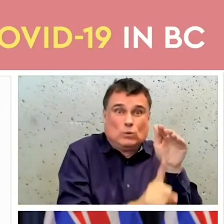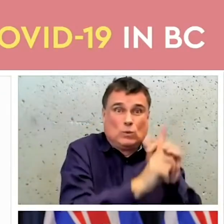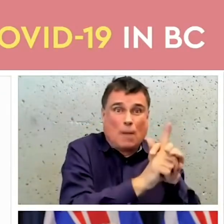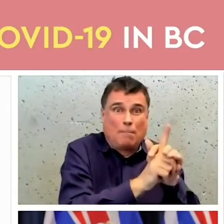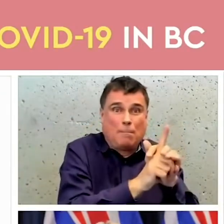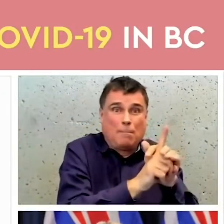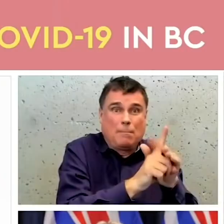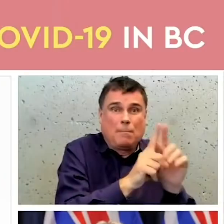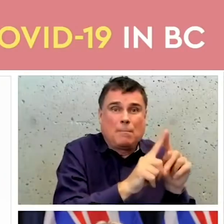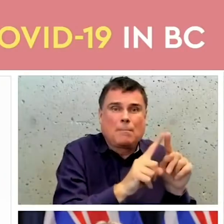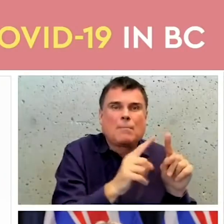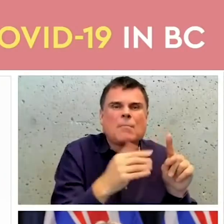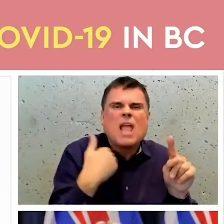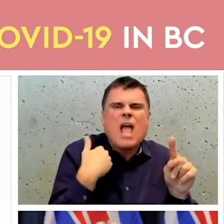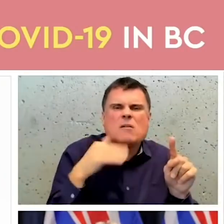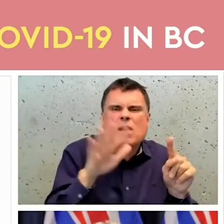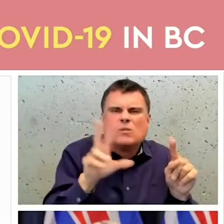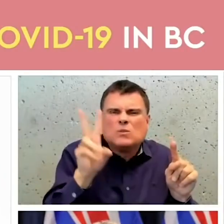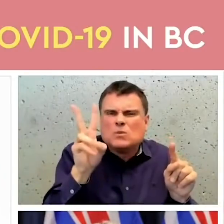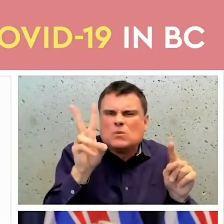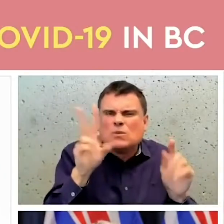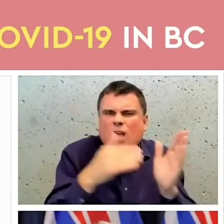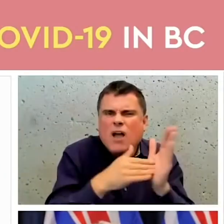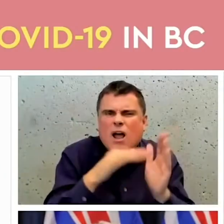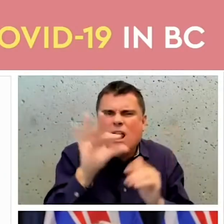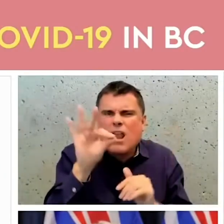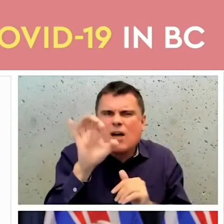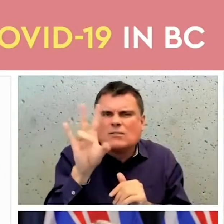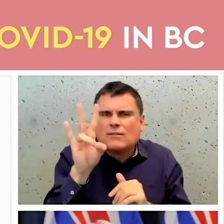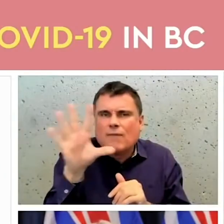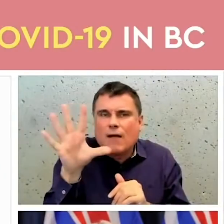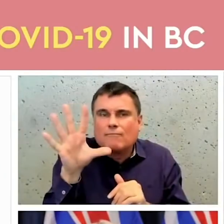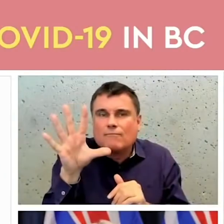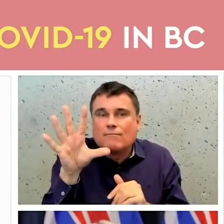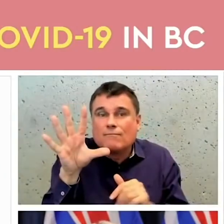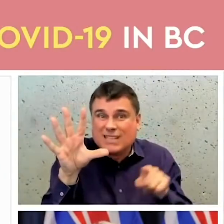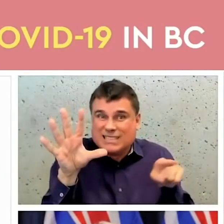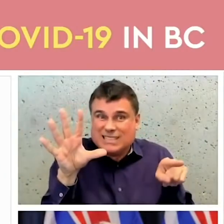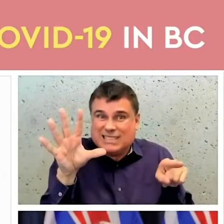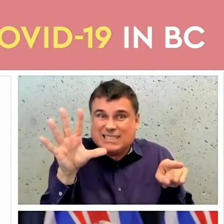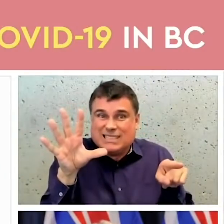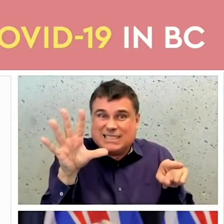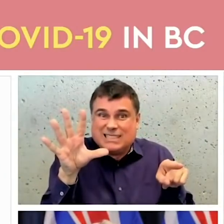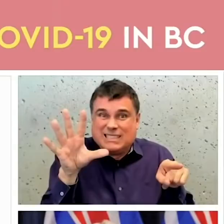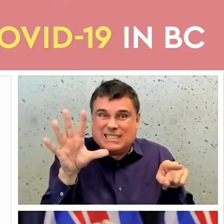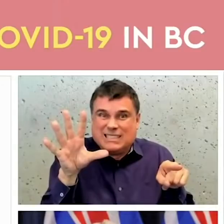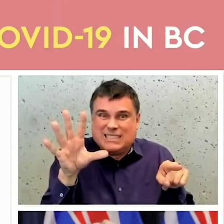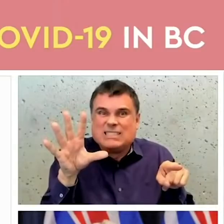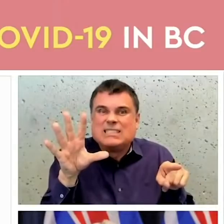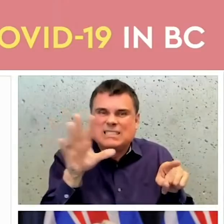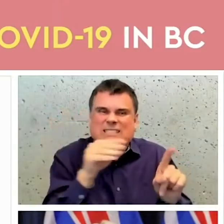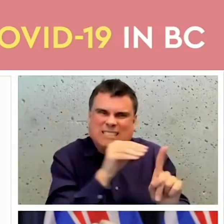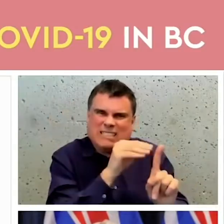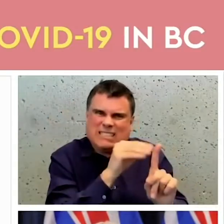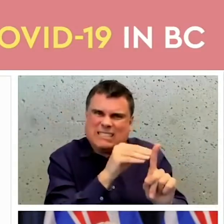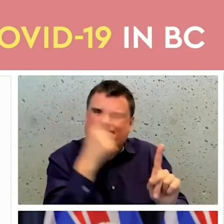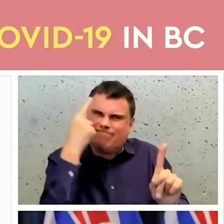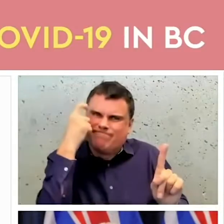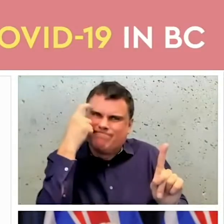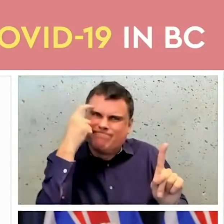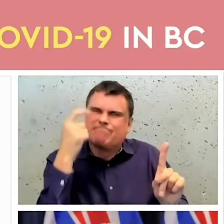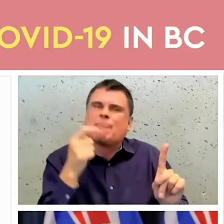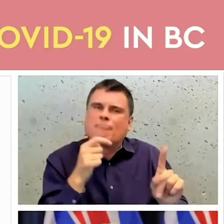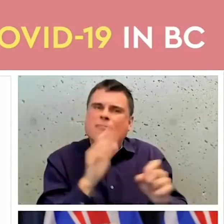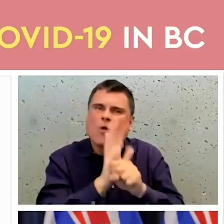2,975 exposure notifications posted around the province, although more of these are in areas where there are more transmission